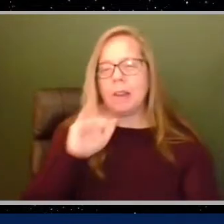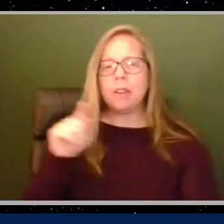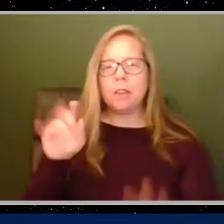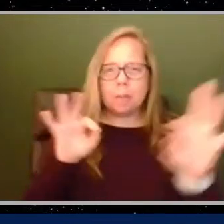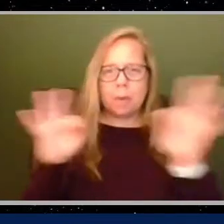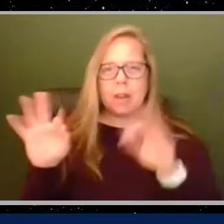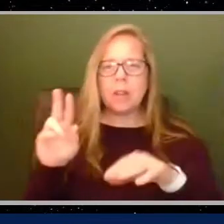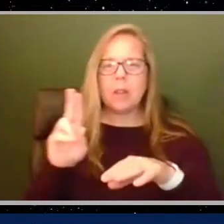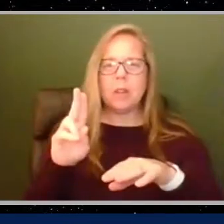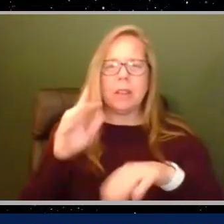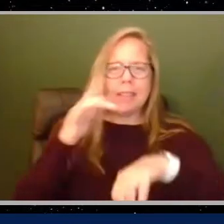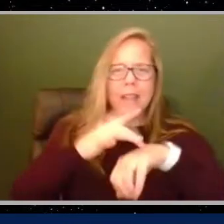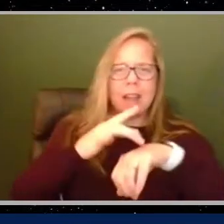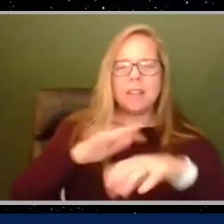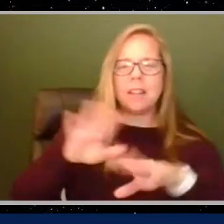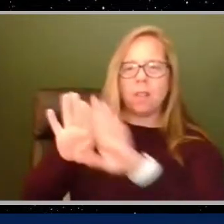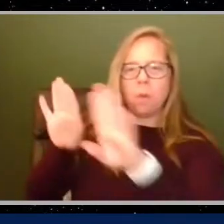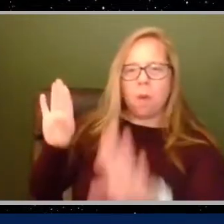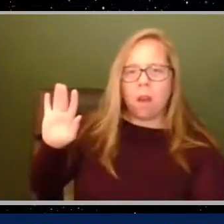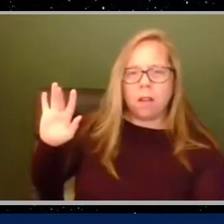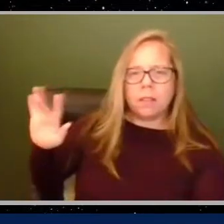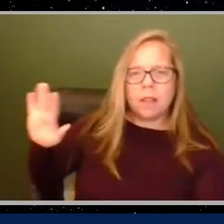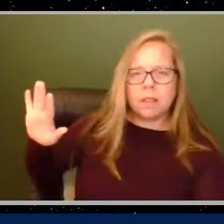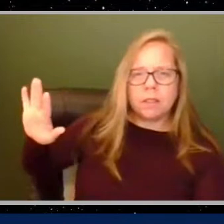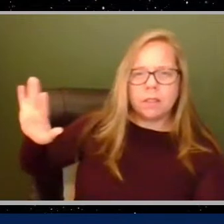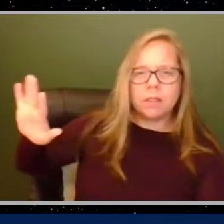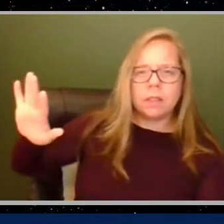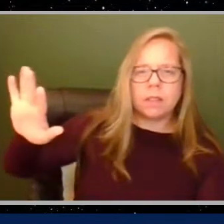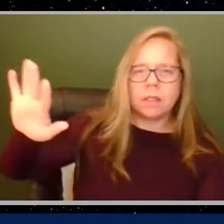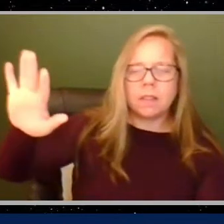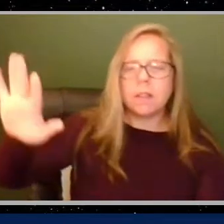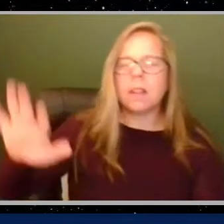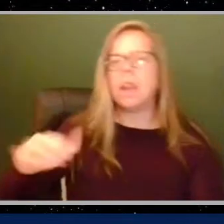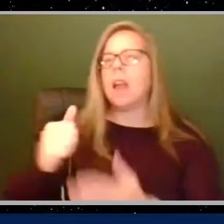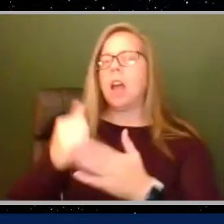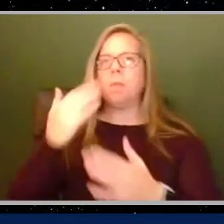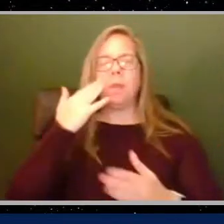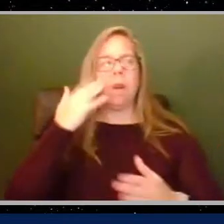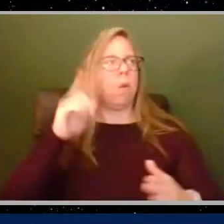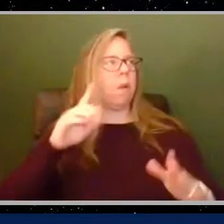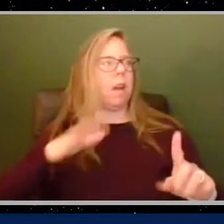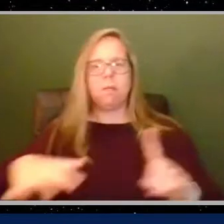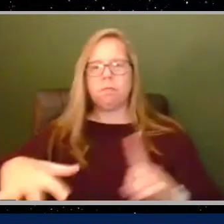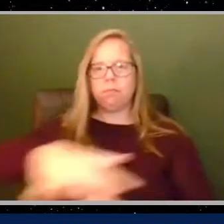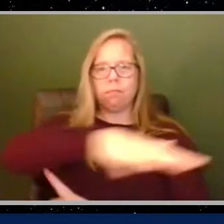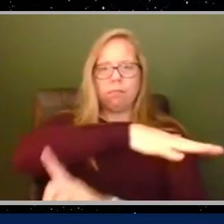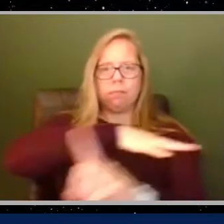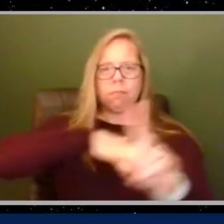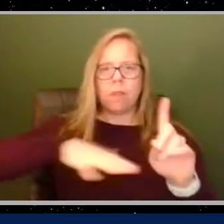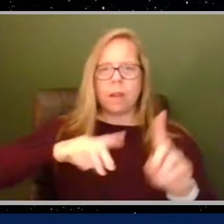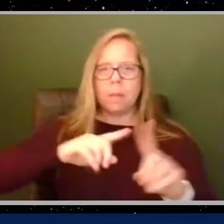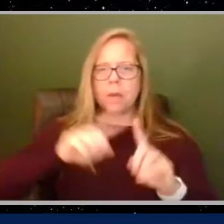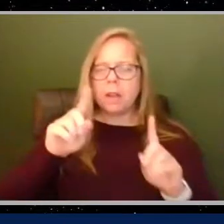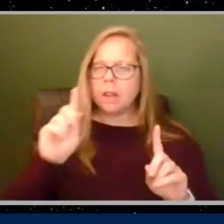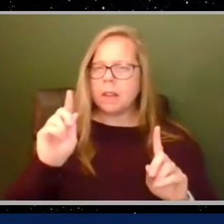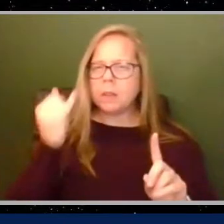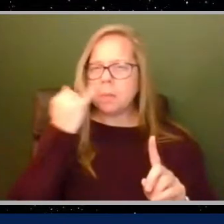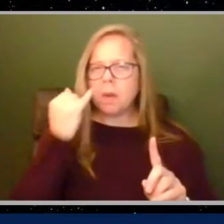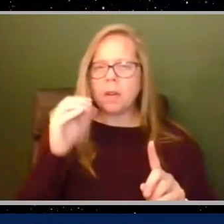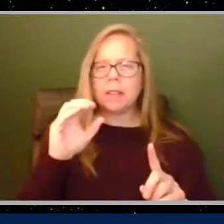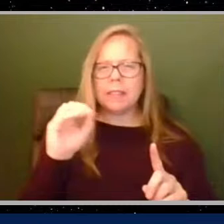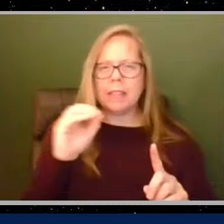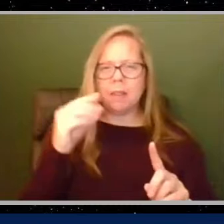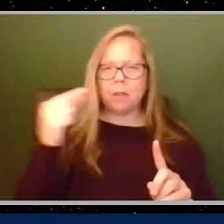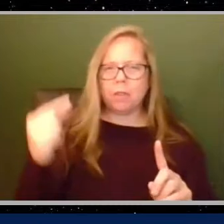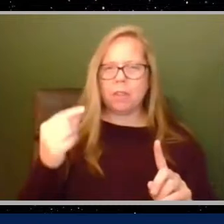things, touching the wall, finding sort of things, and you know where you are. And then when you're in a zero-G environment, if you touch the wall, you may end